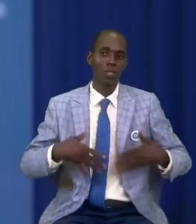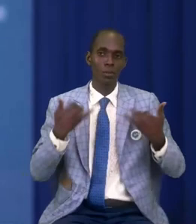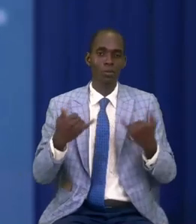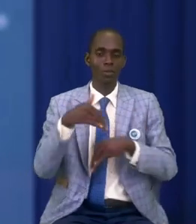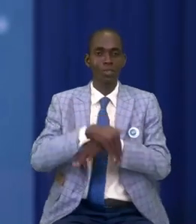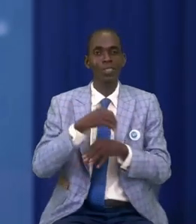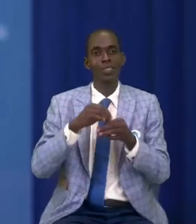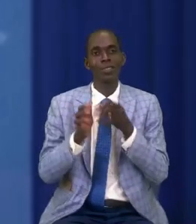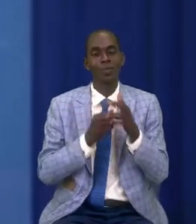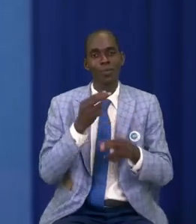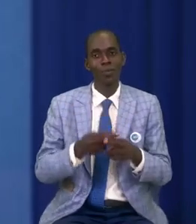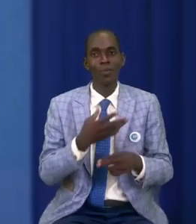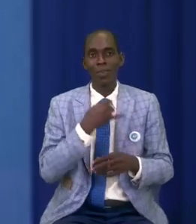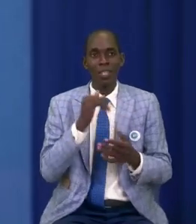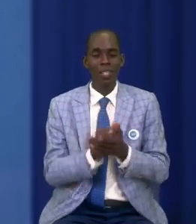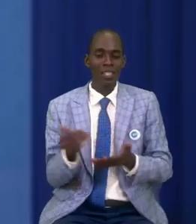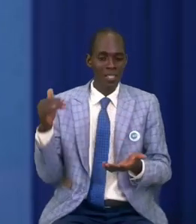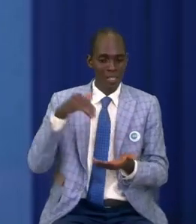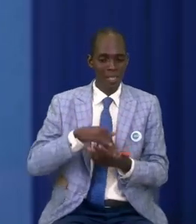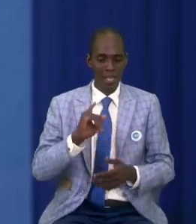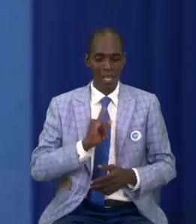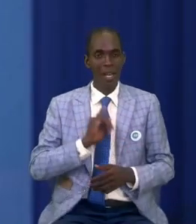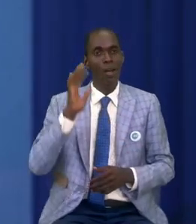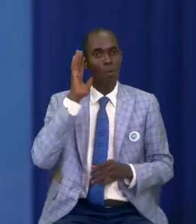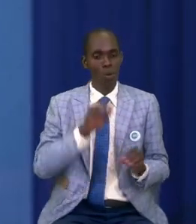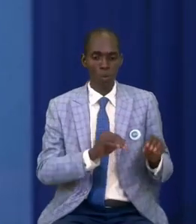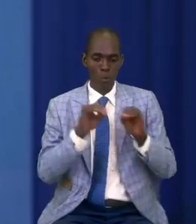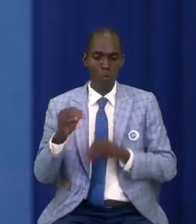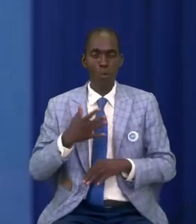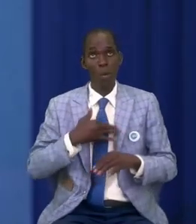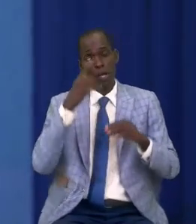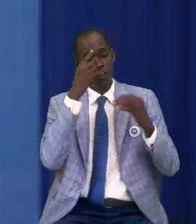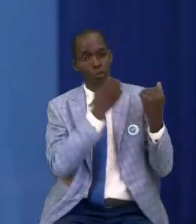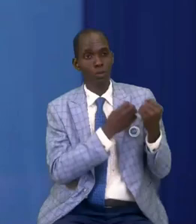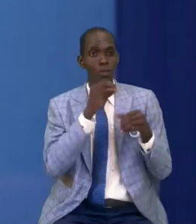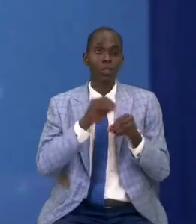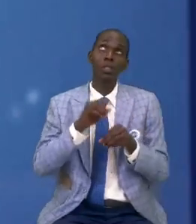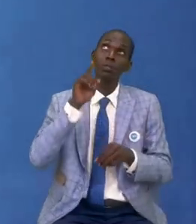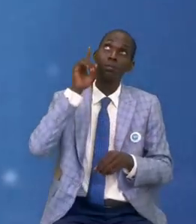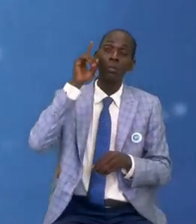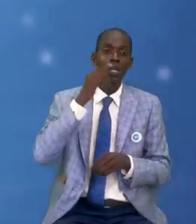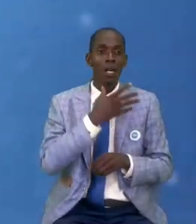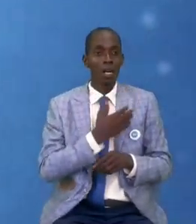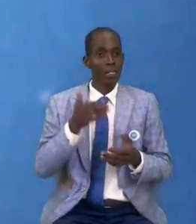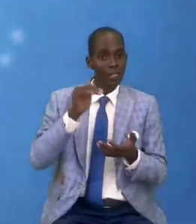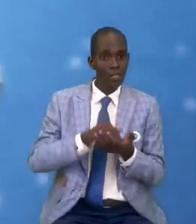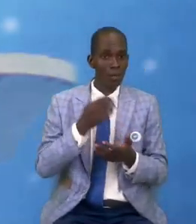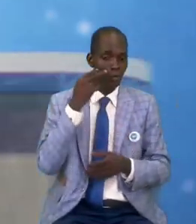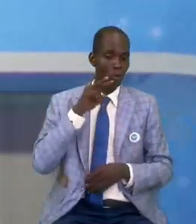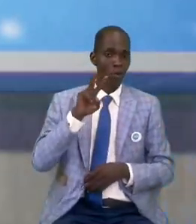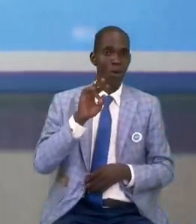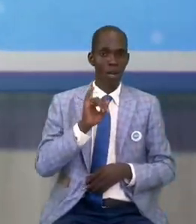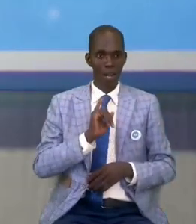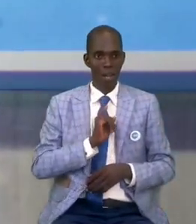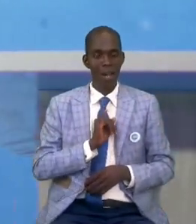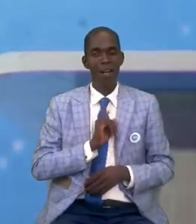again, behold, I and the children. Look at that now. This is Christ now talking. The first one I read